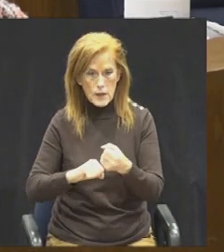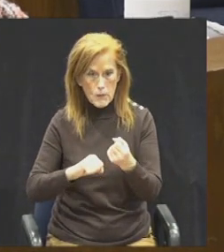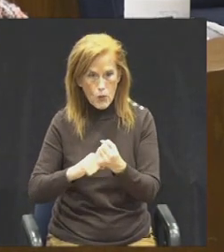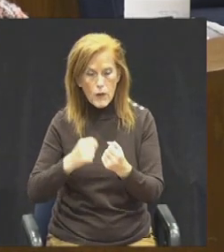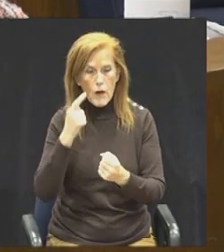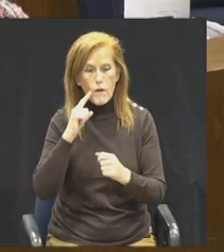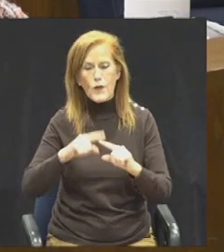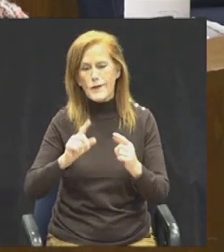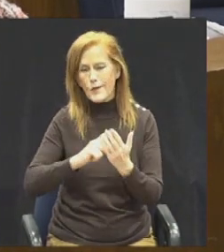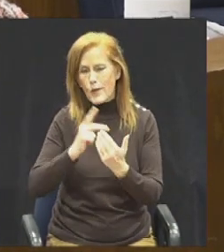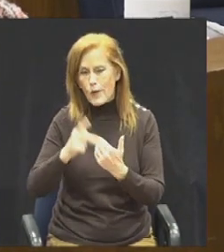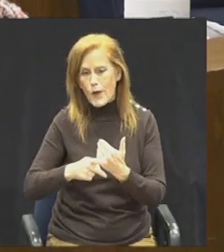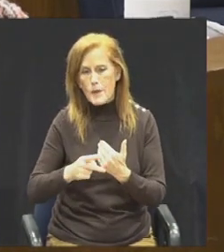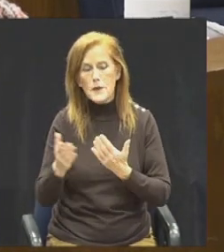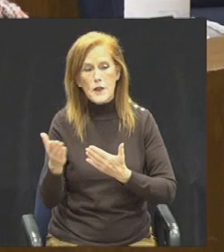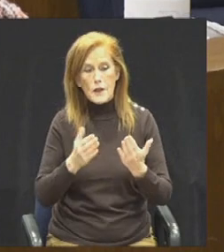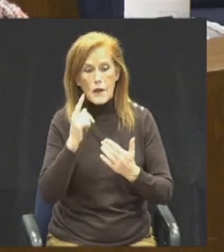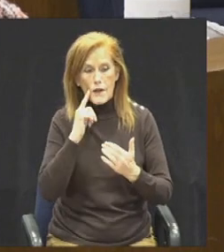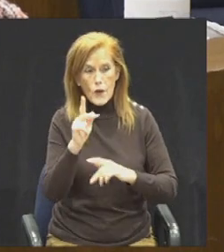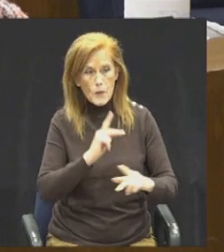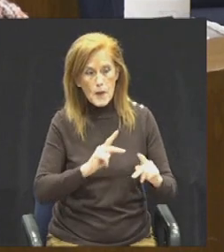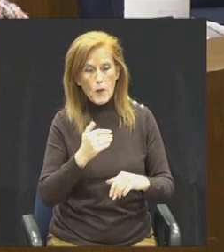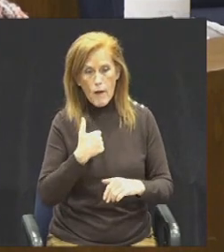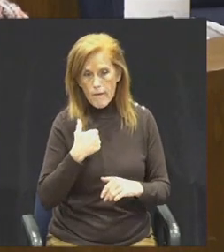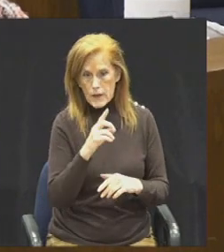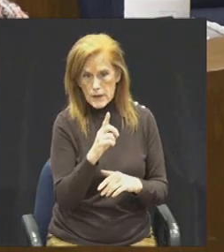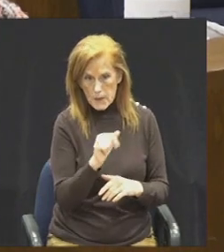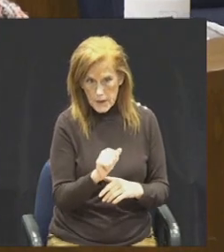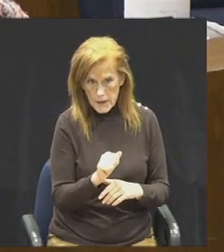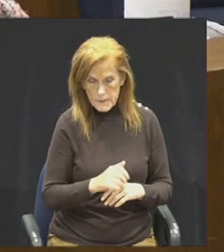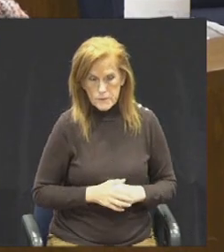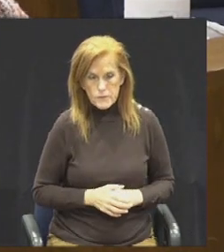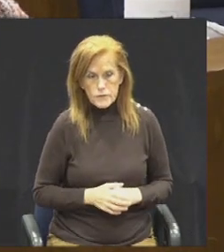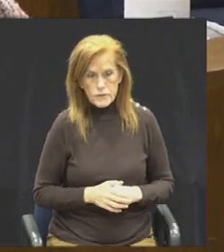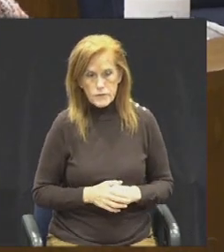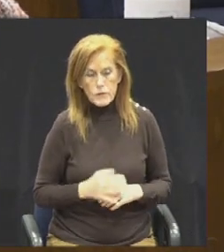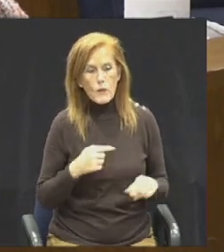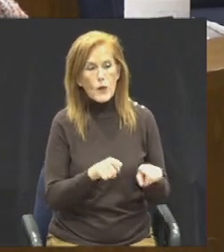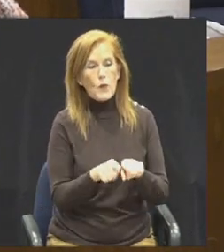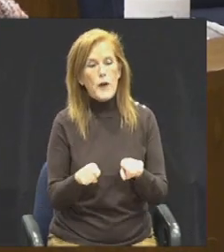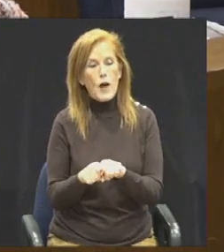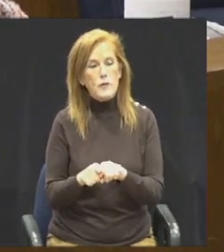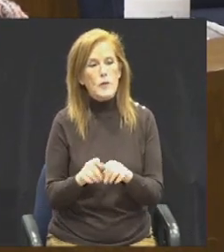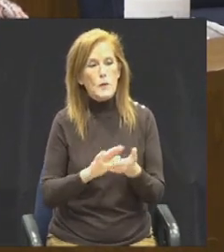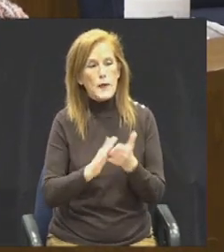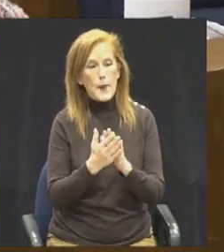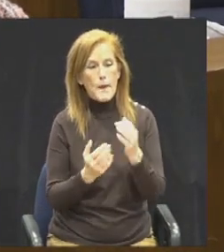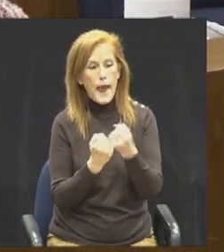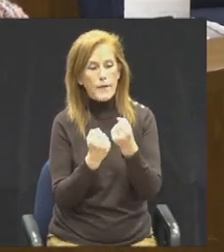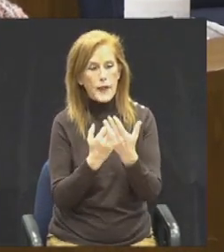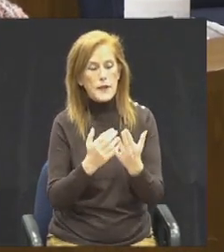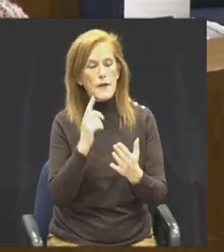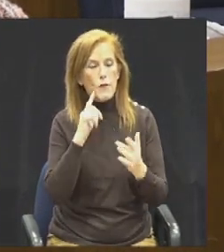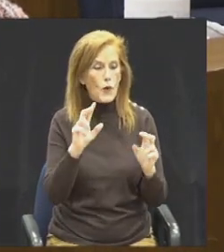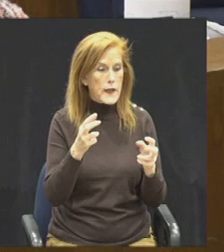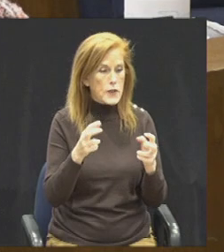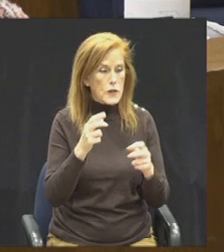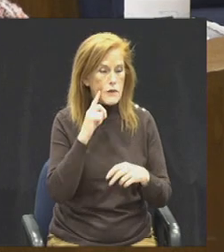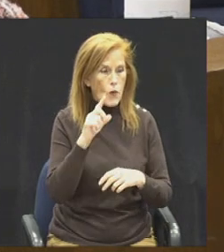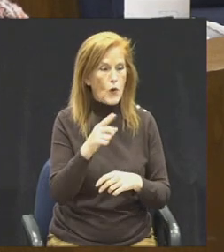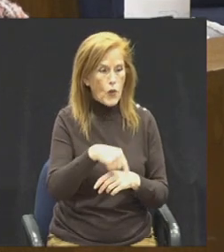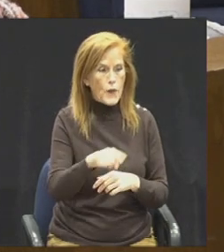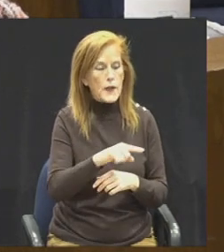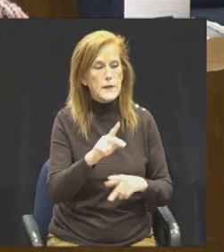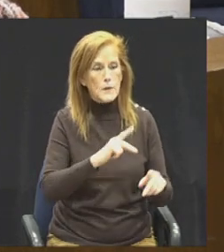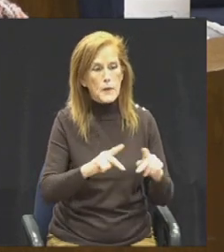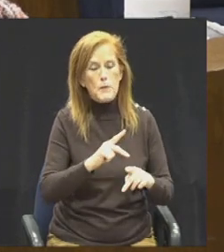of programs and services for disabled citizens. We serve as advocates for accessibility issues and implement